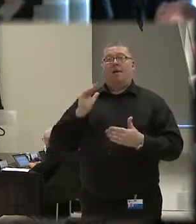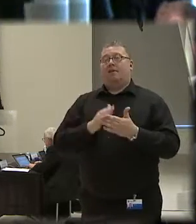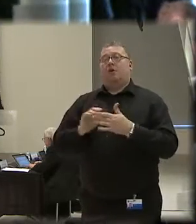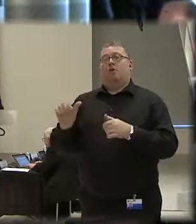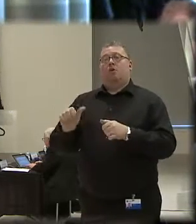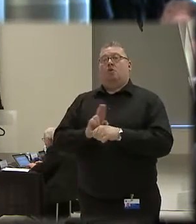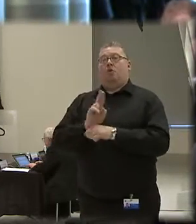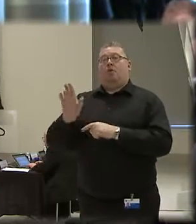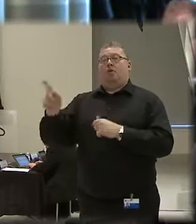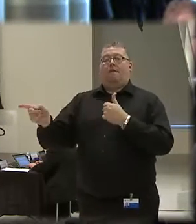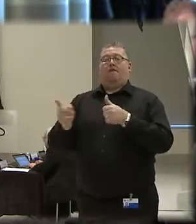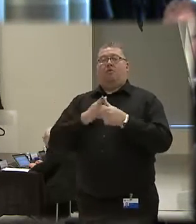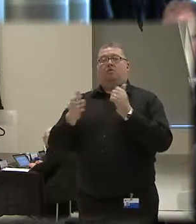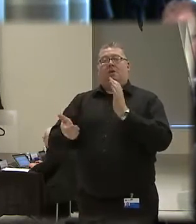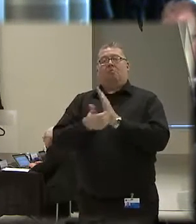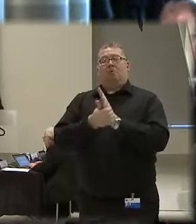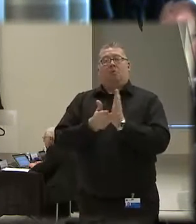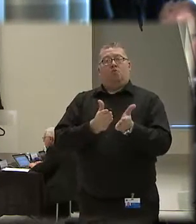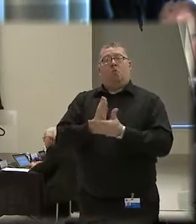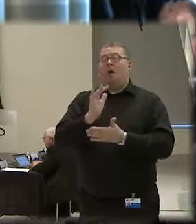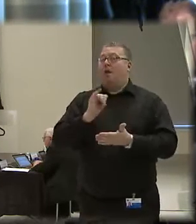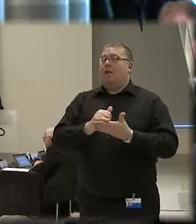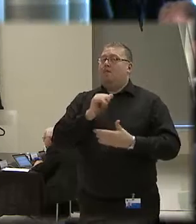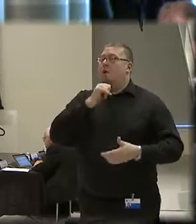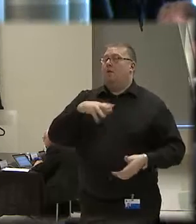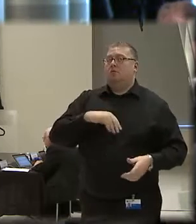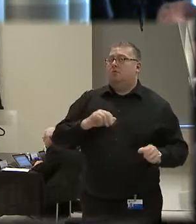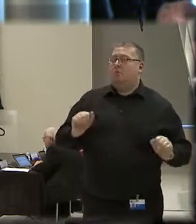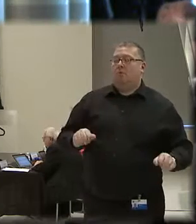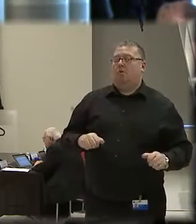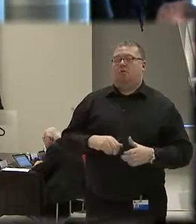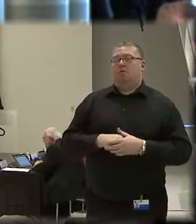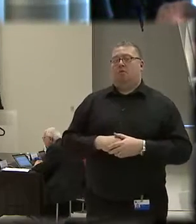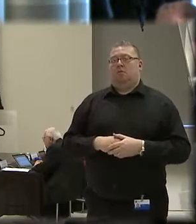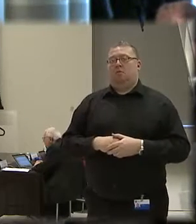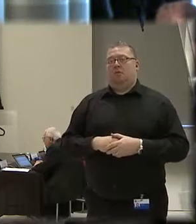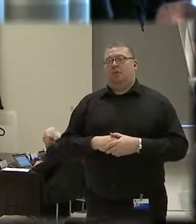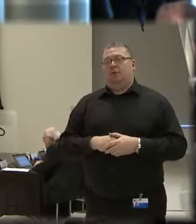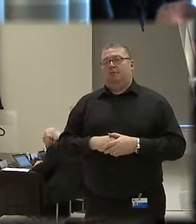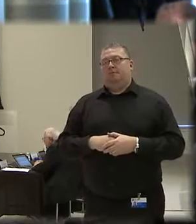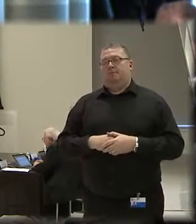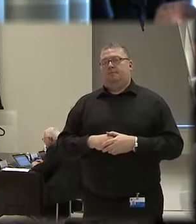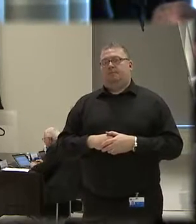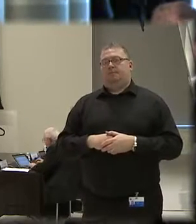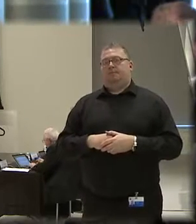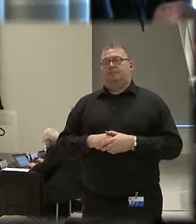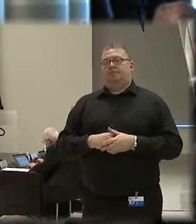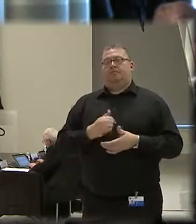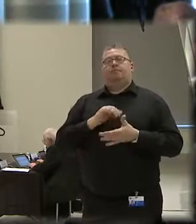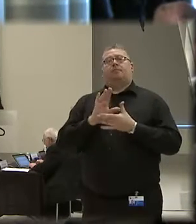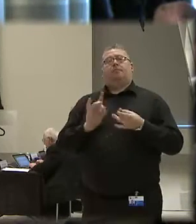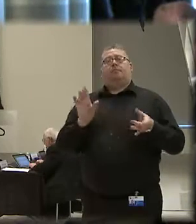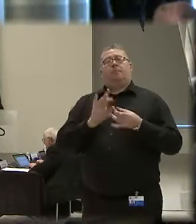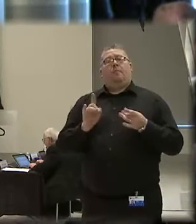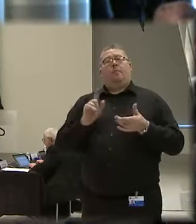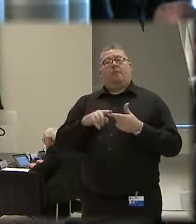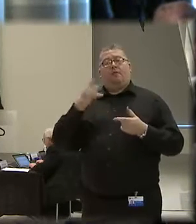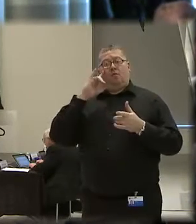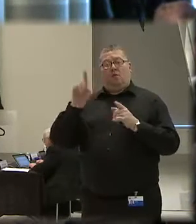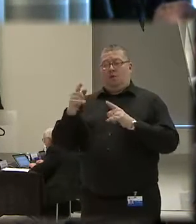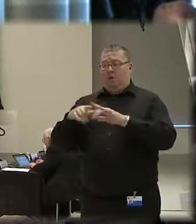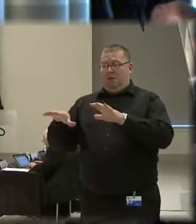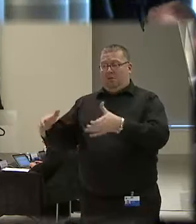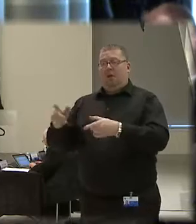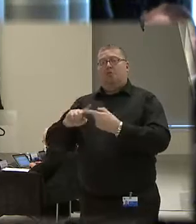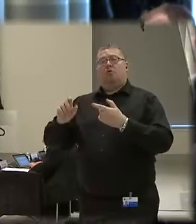exercising their First Amendment rights, which is completely unacceptable. I express these sentiments not to evoke sympathy for the masses,